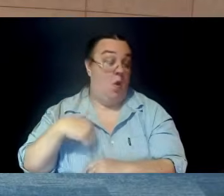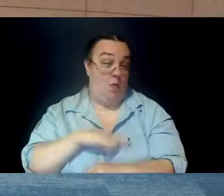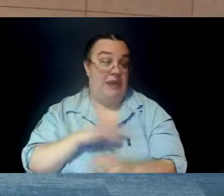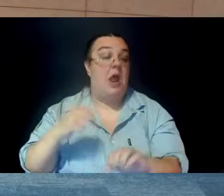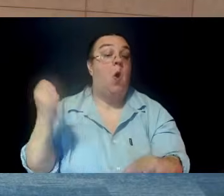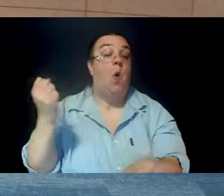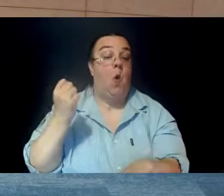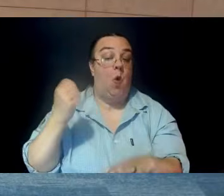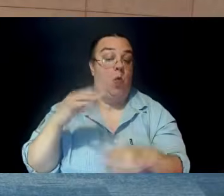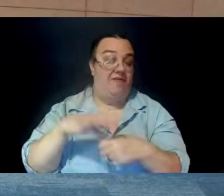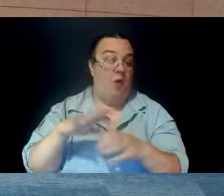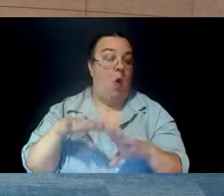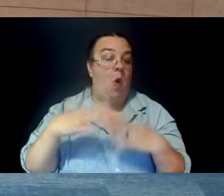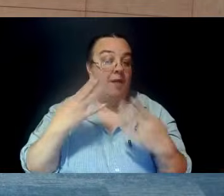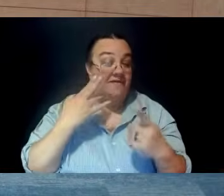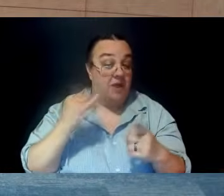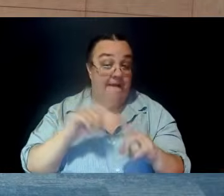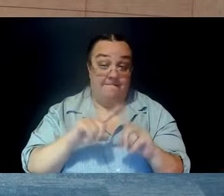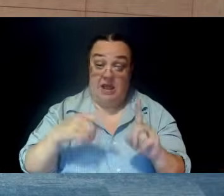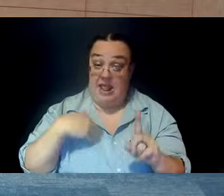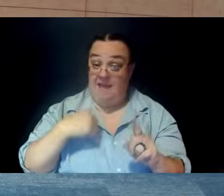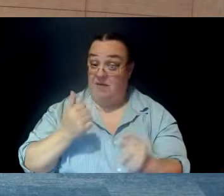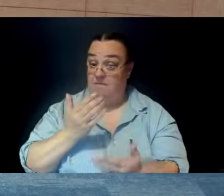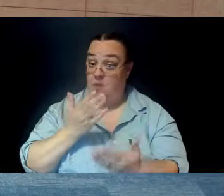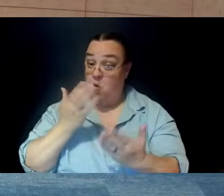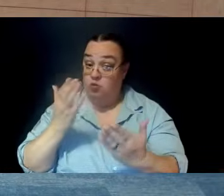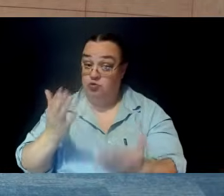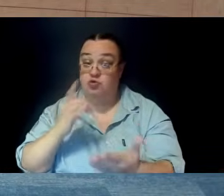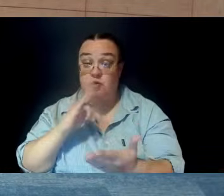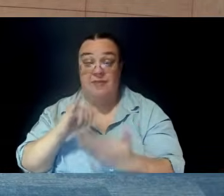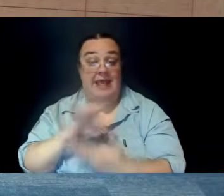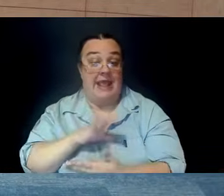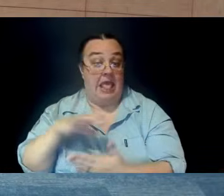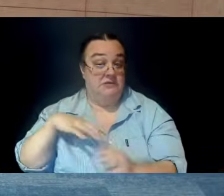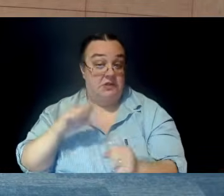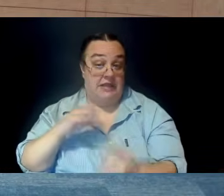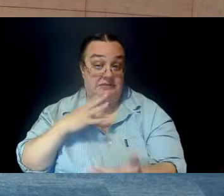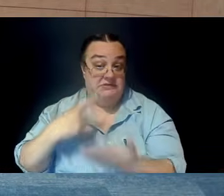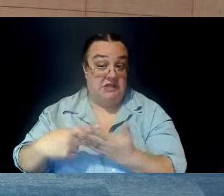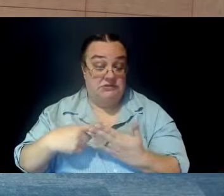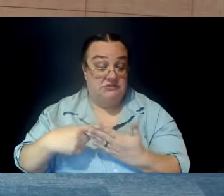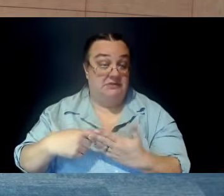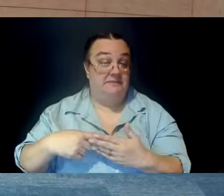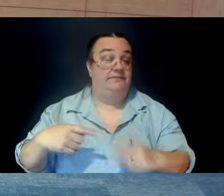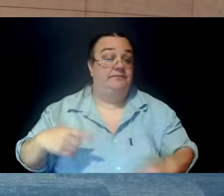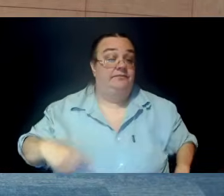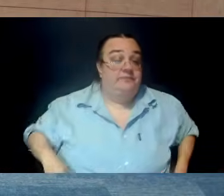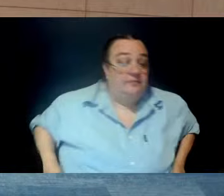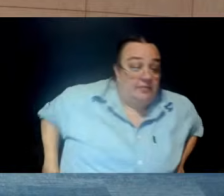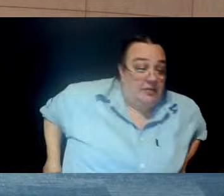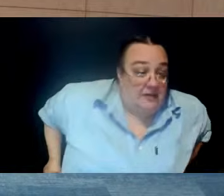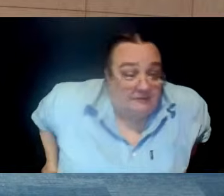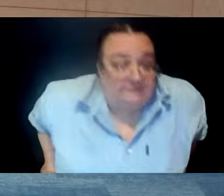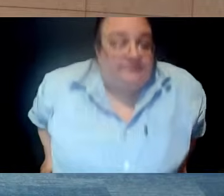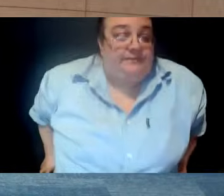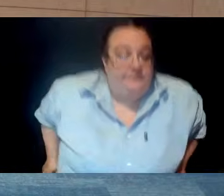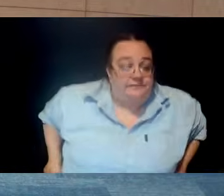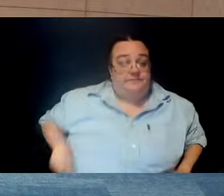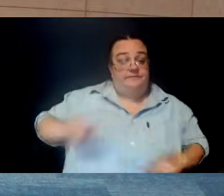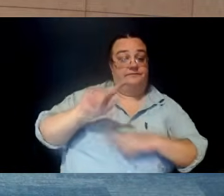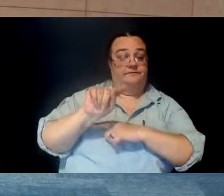open for him, but is there a motion so that the council can discuss it? I move to adopt Annexation Charter